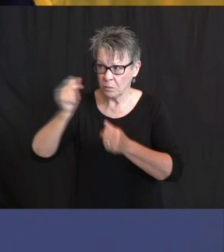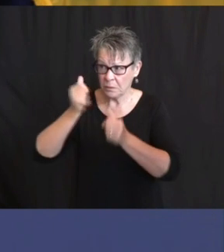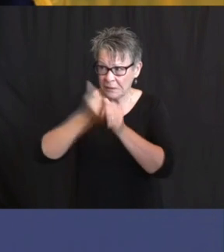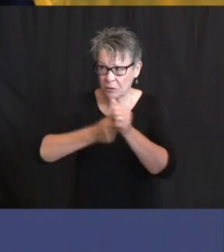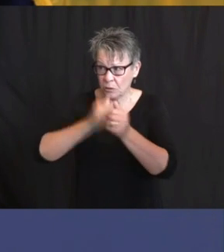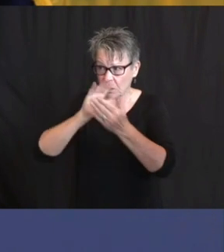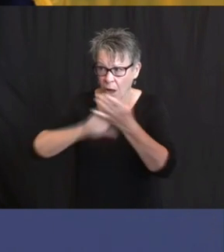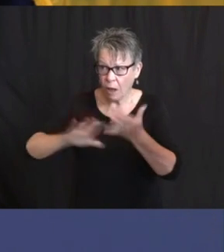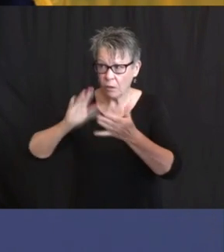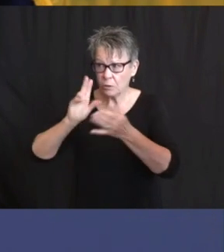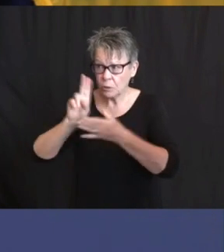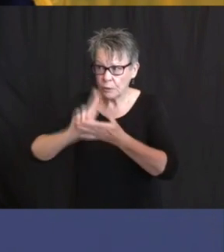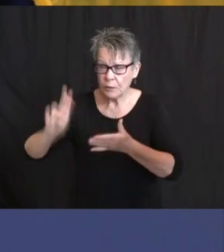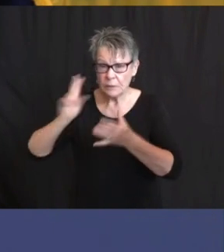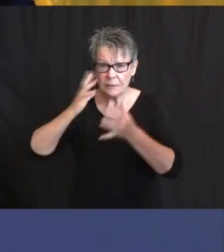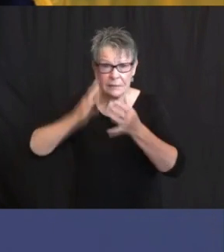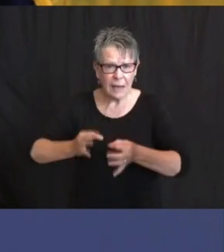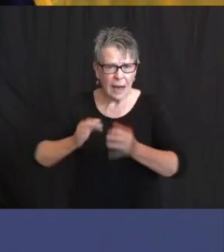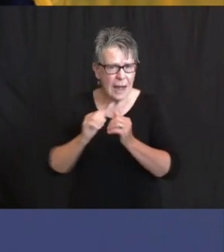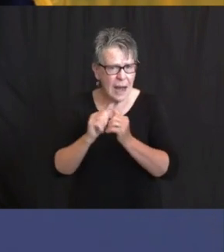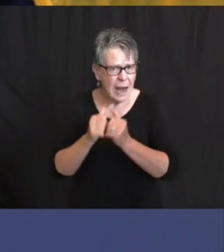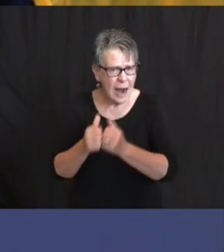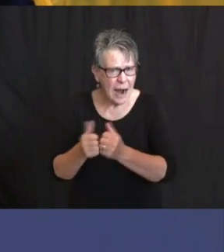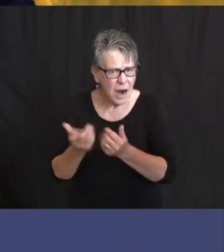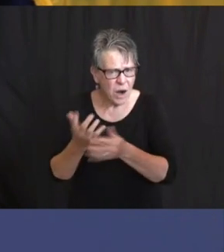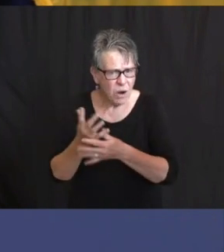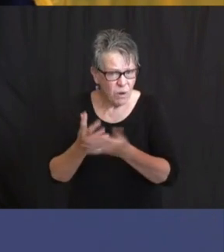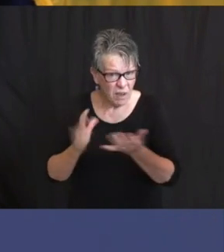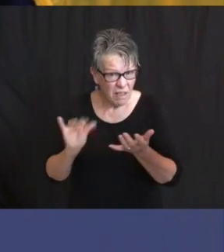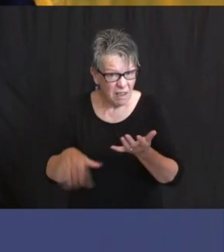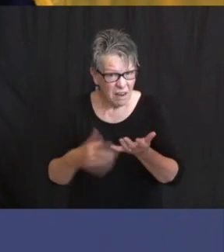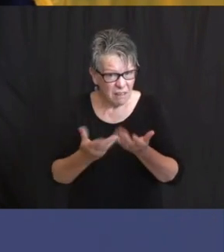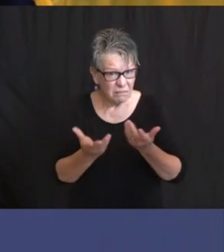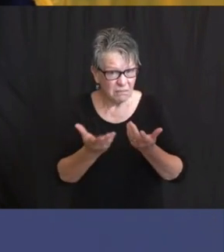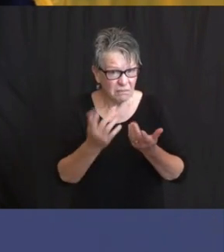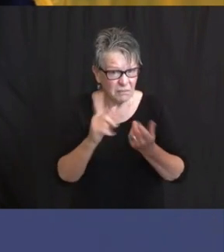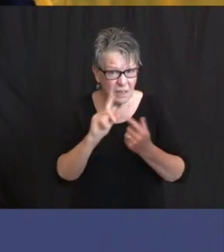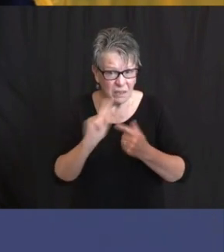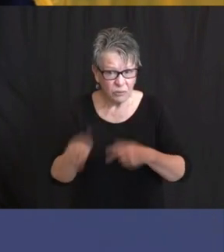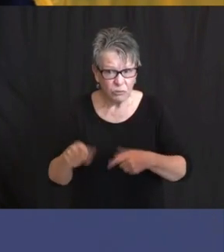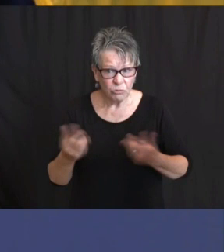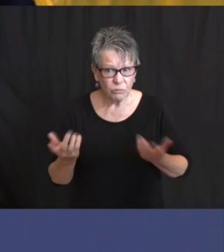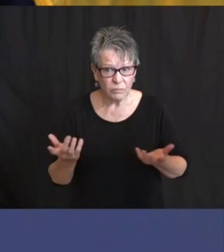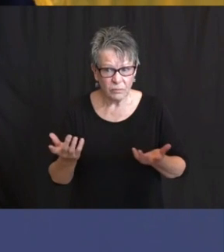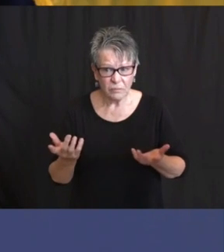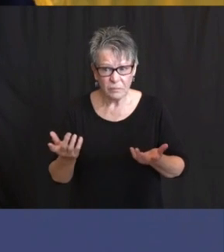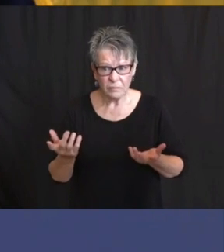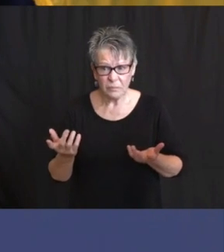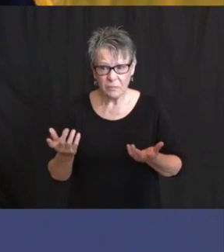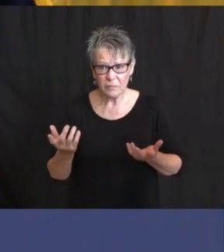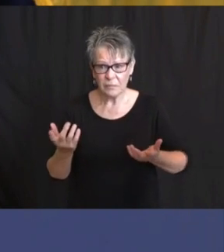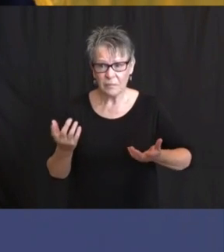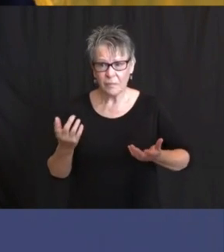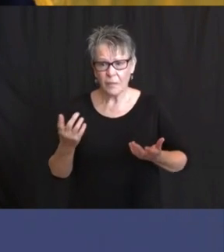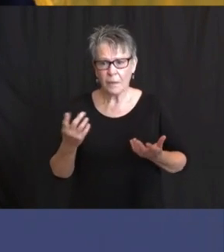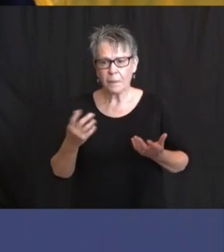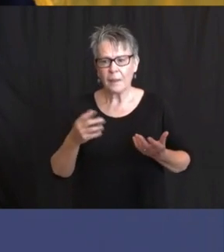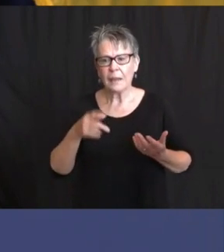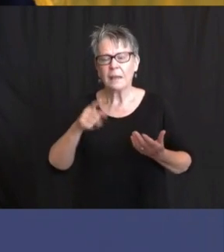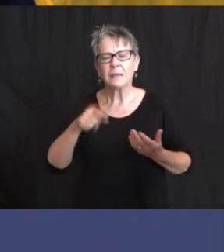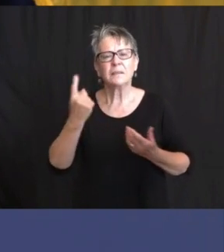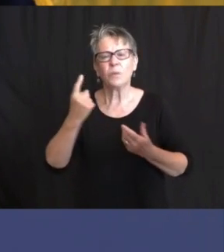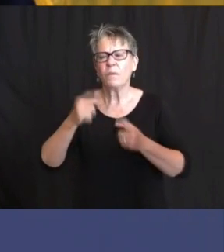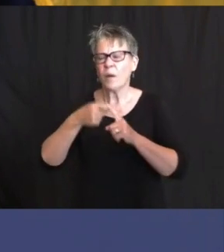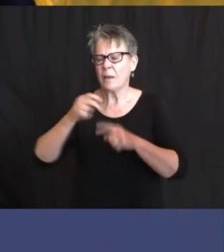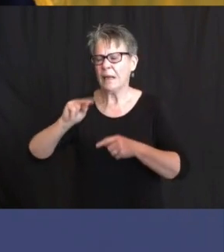Michelle Sakirka of the NJBIA recently did an op-ed piece talking about several points. She mentioned that